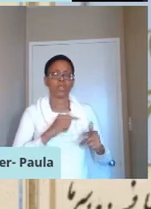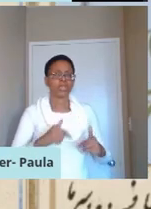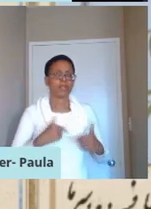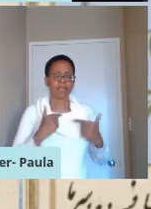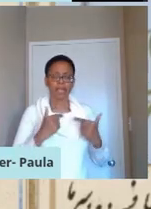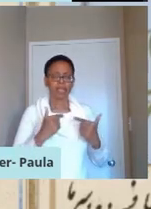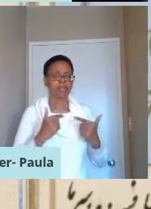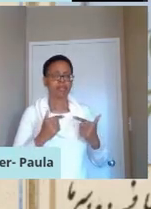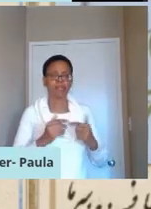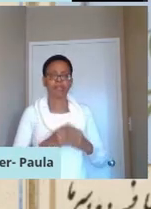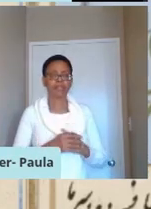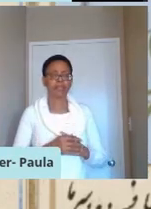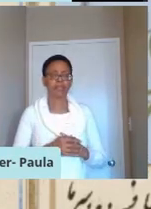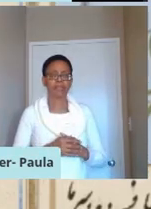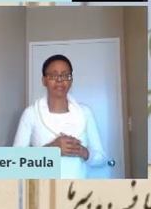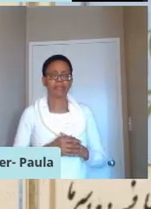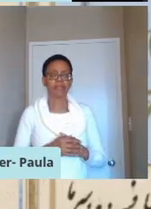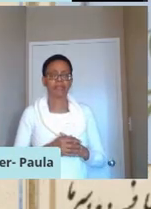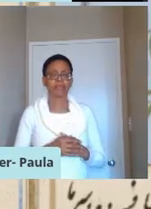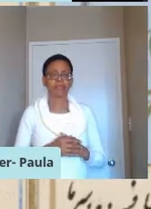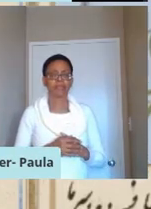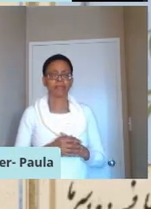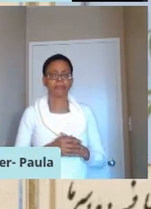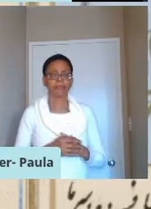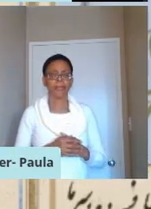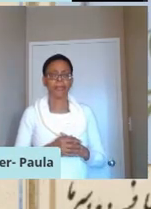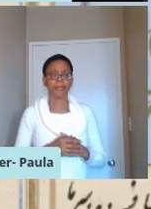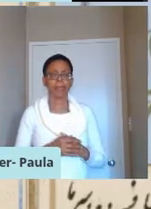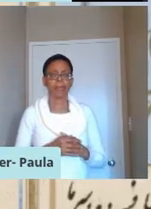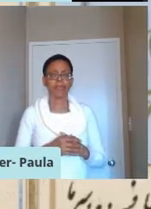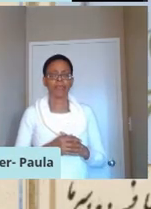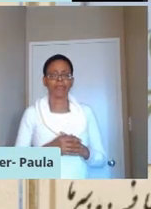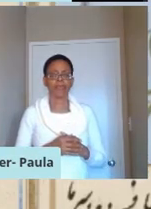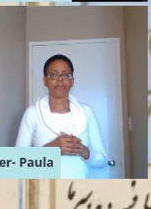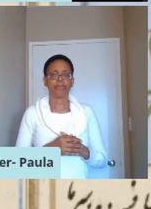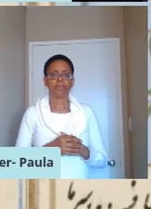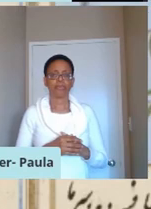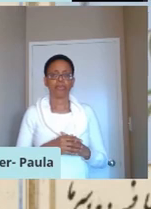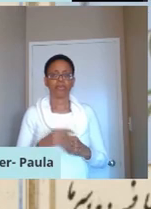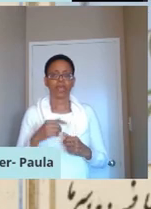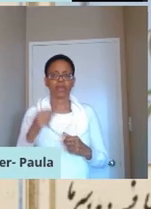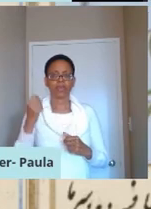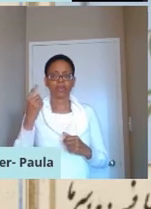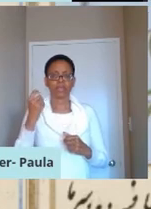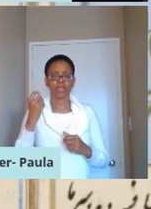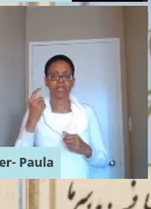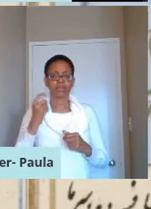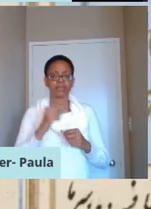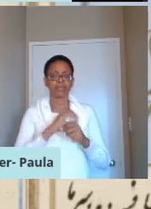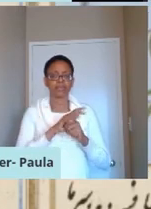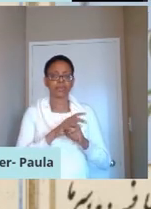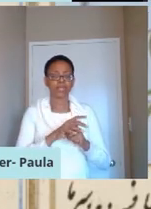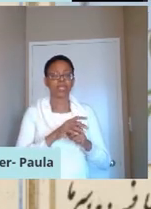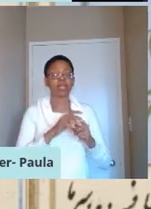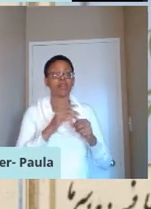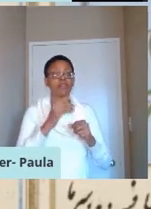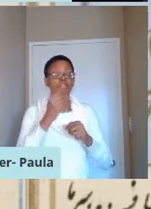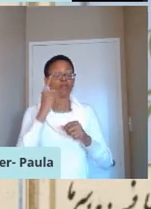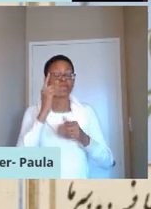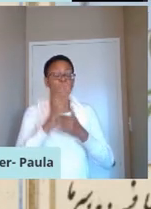Muslims. We have to acknowledge that the COVID-19 can be a blessing for